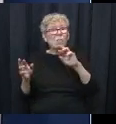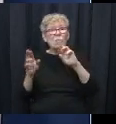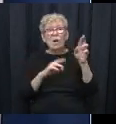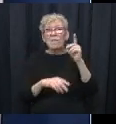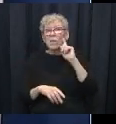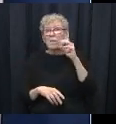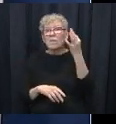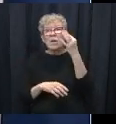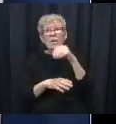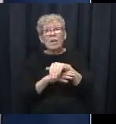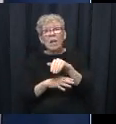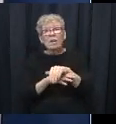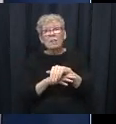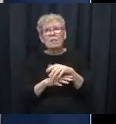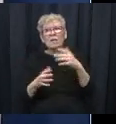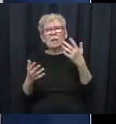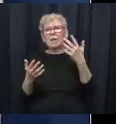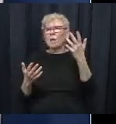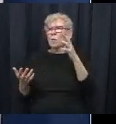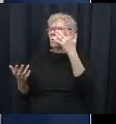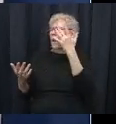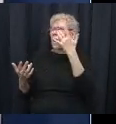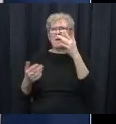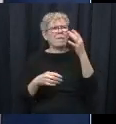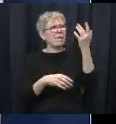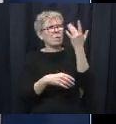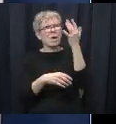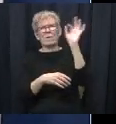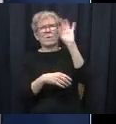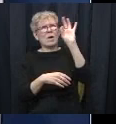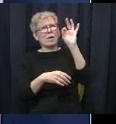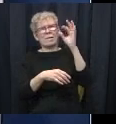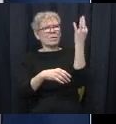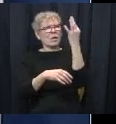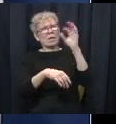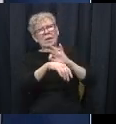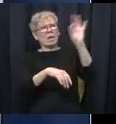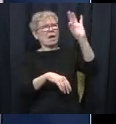our team does. When something's ready, we don't sit on it, we get it out.